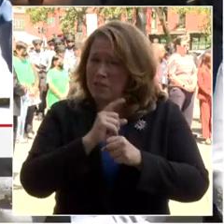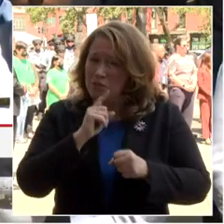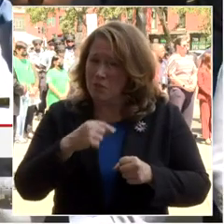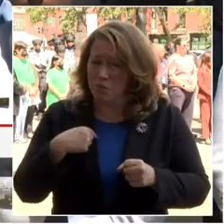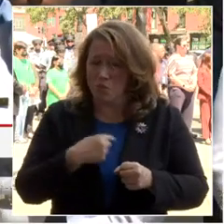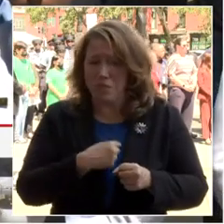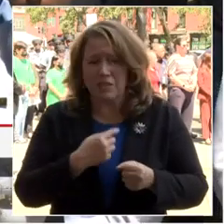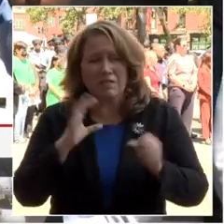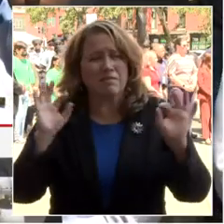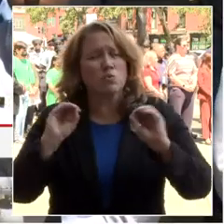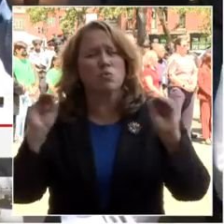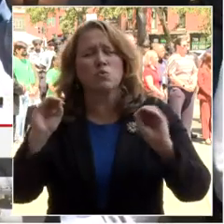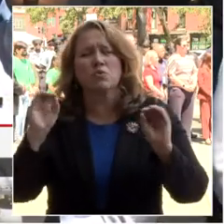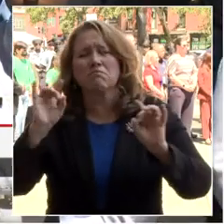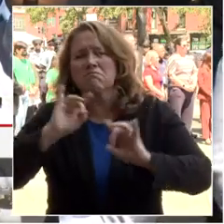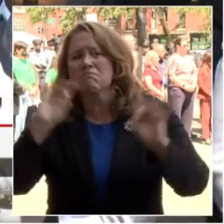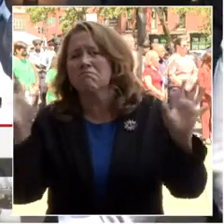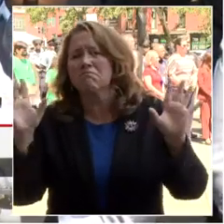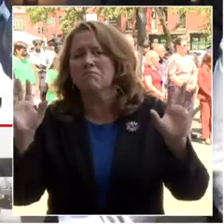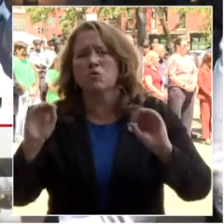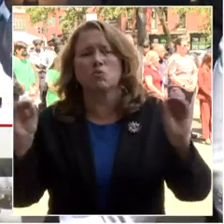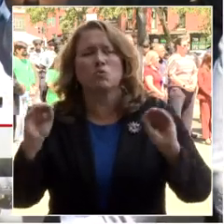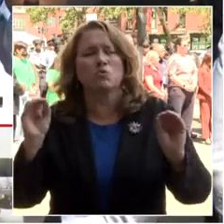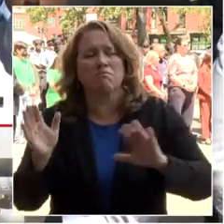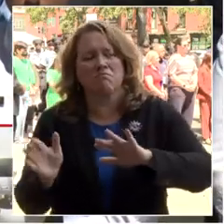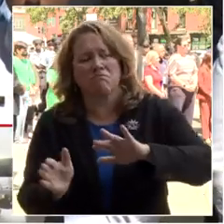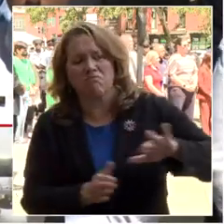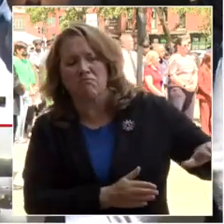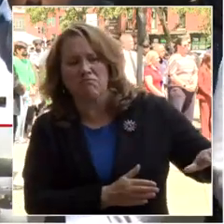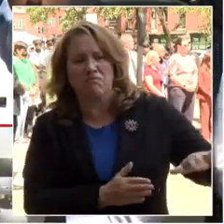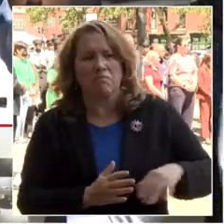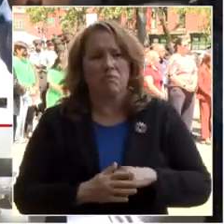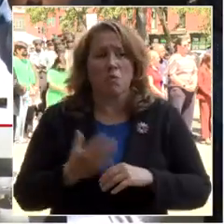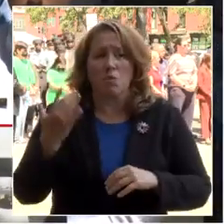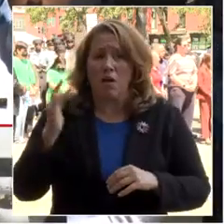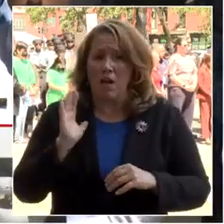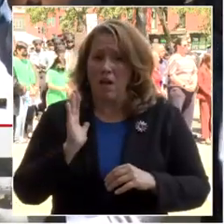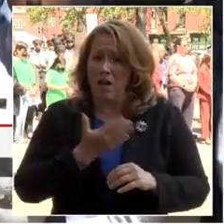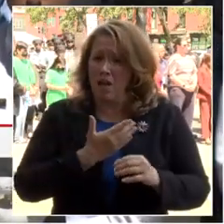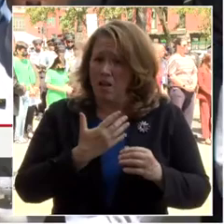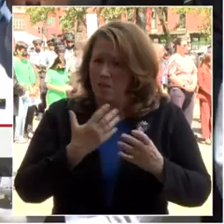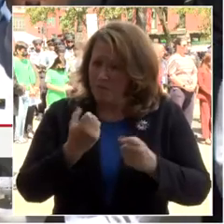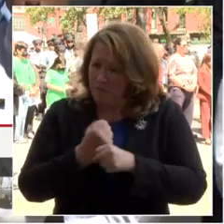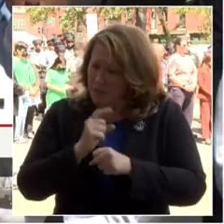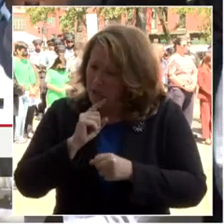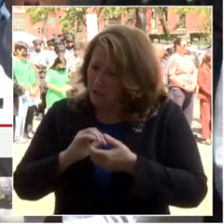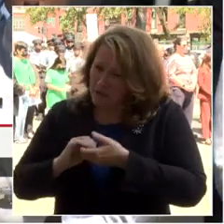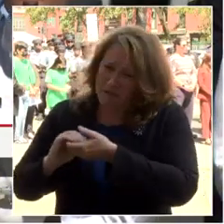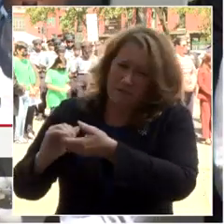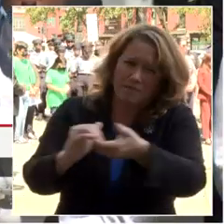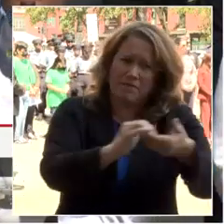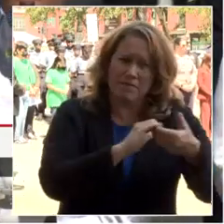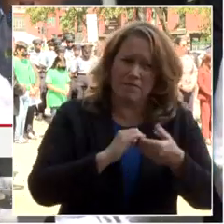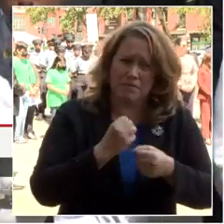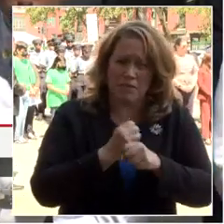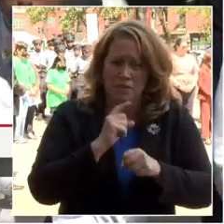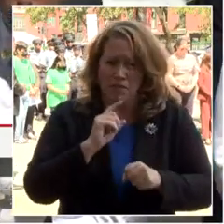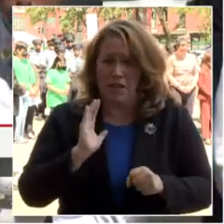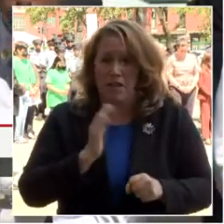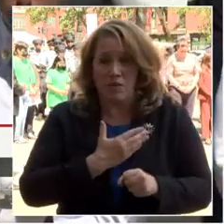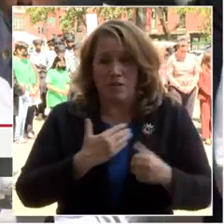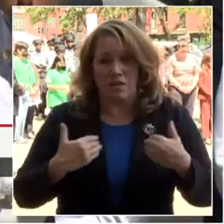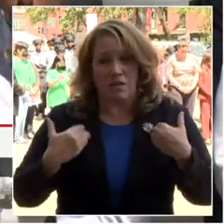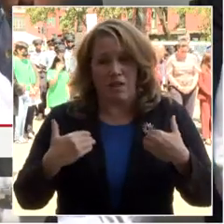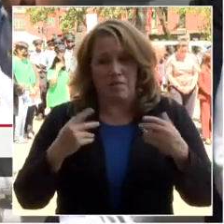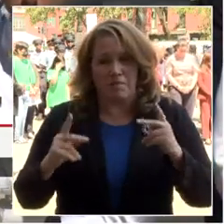we know when all of us reach out and make sure that our young people are engaged and that they